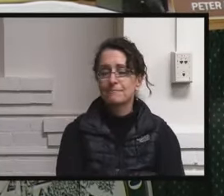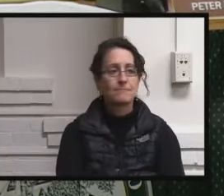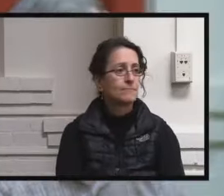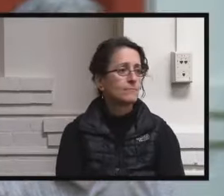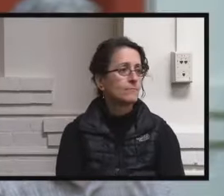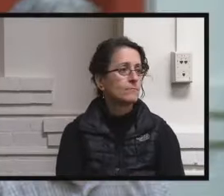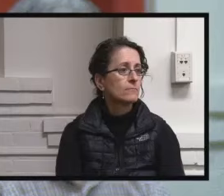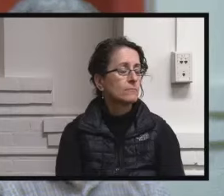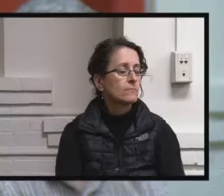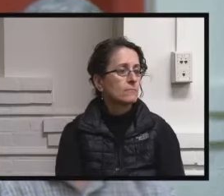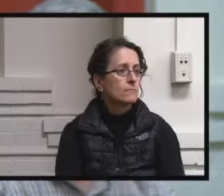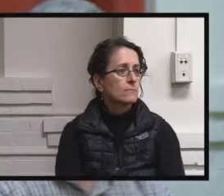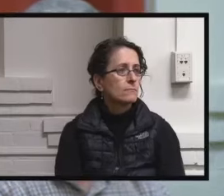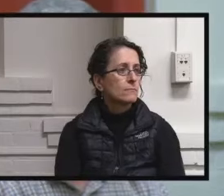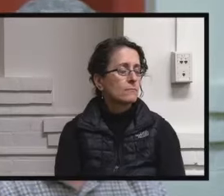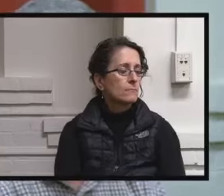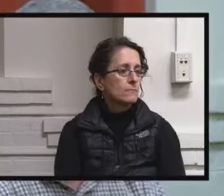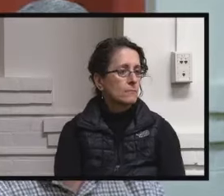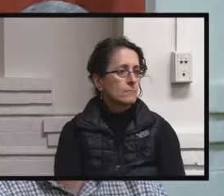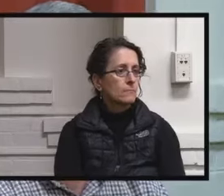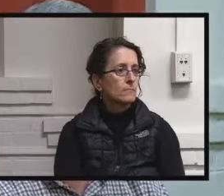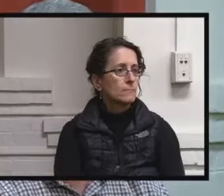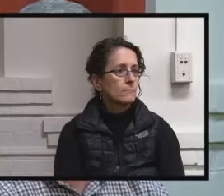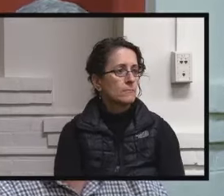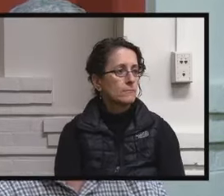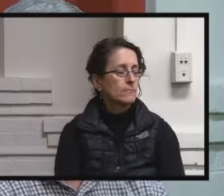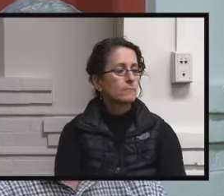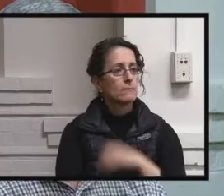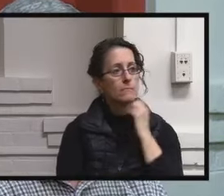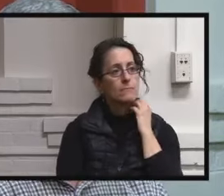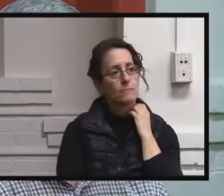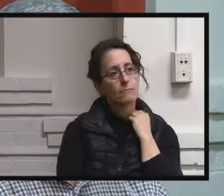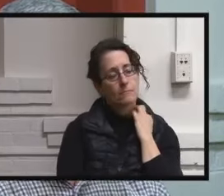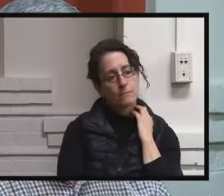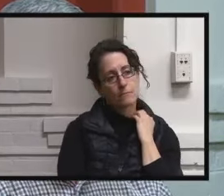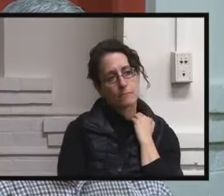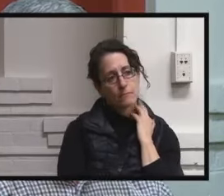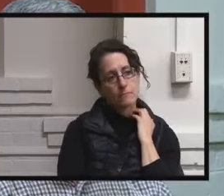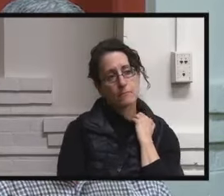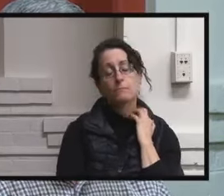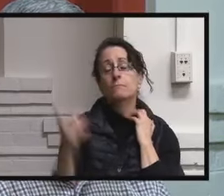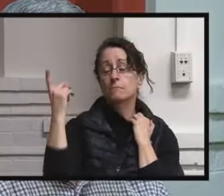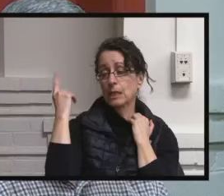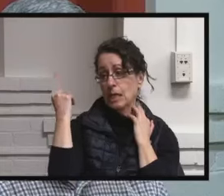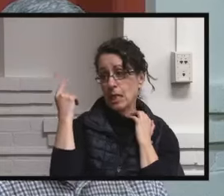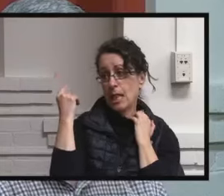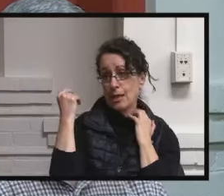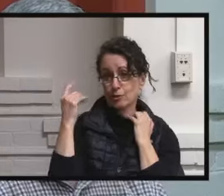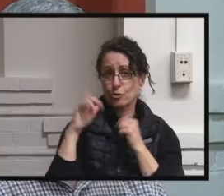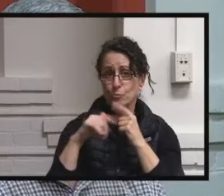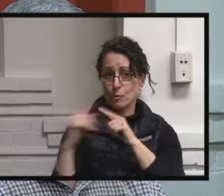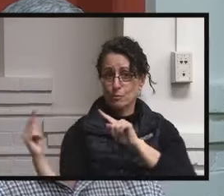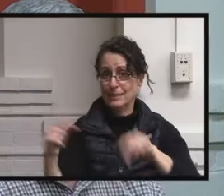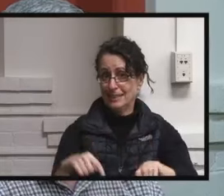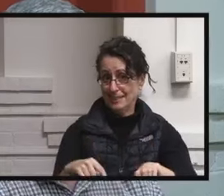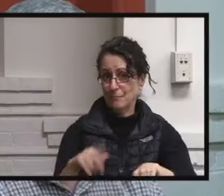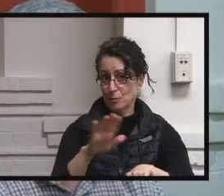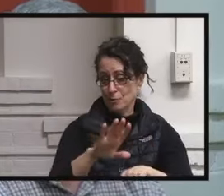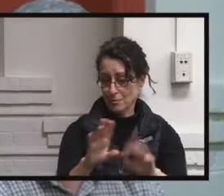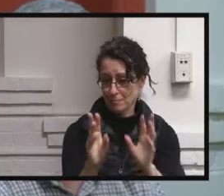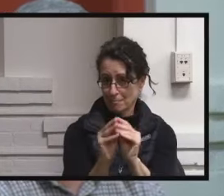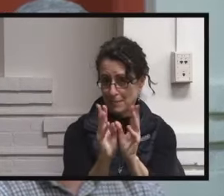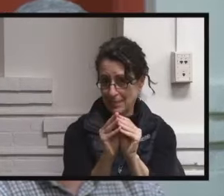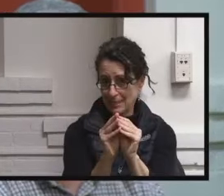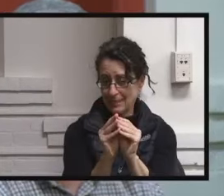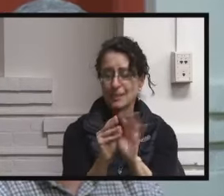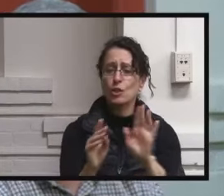Yeah, something that we discussed last year was, what is the value, and I think this board